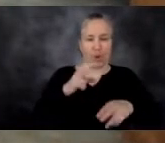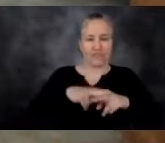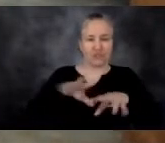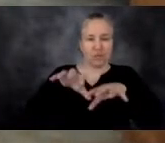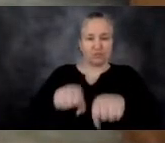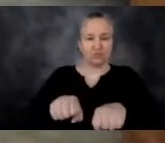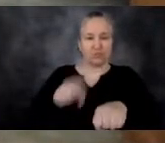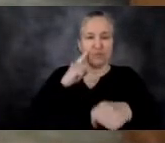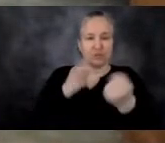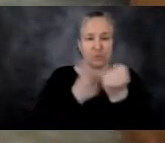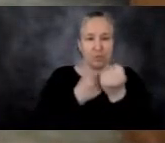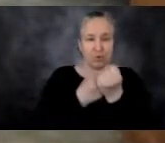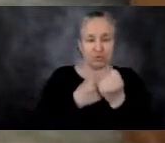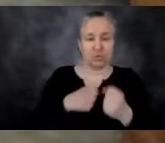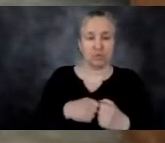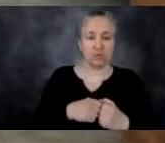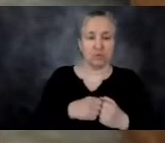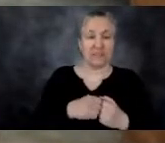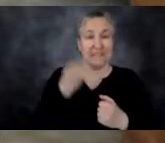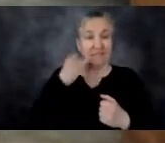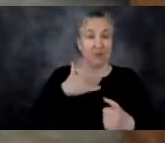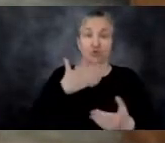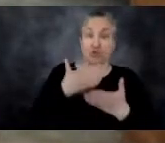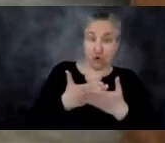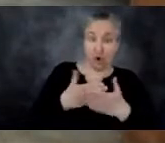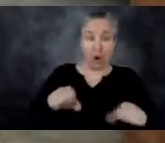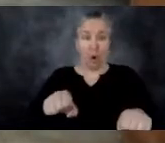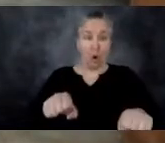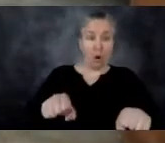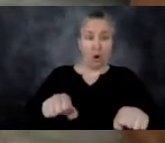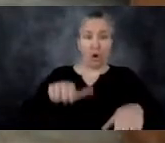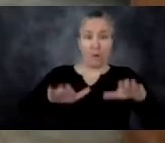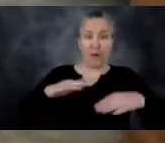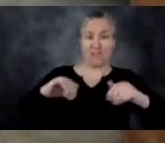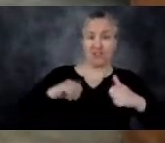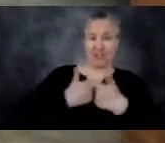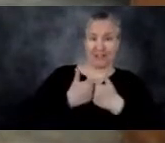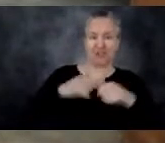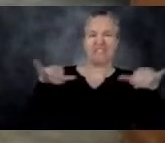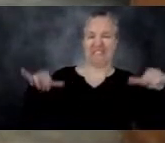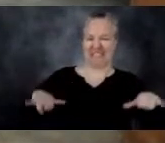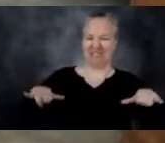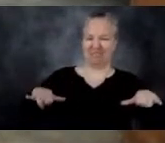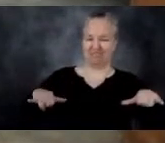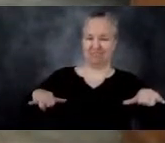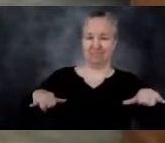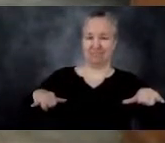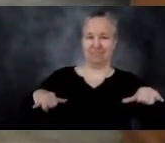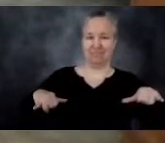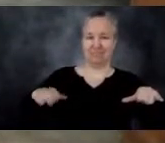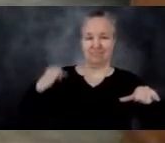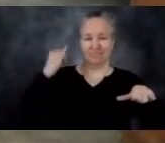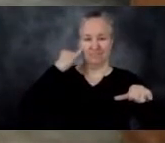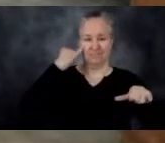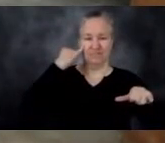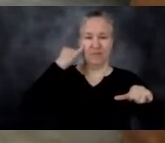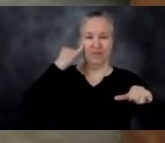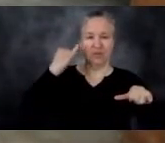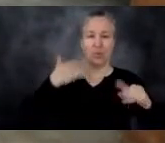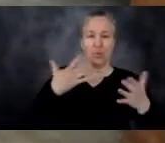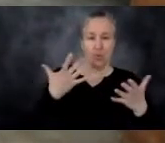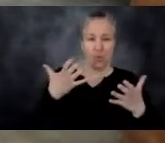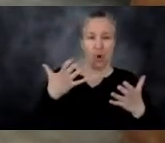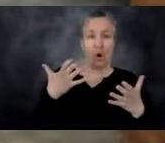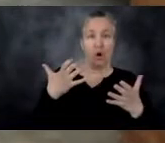support. Now, if this feels good and you're challenging your balance, I want you to stay here. If you want to turn this into a slight strength